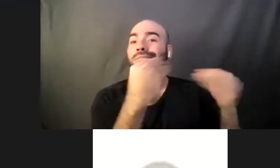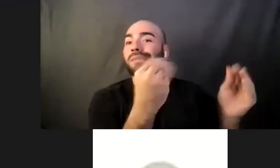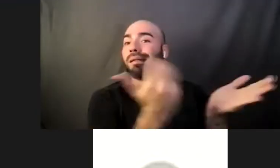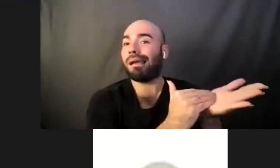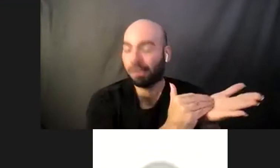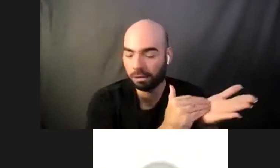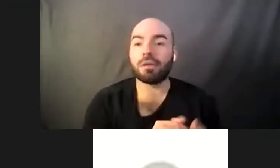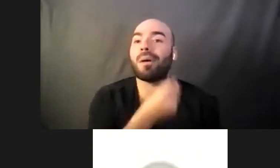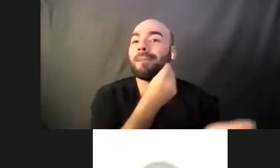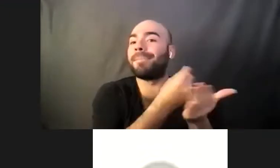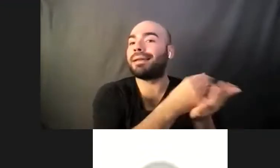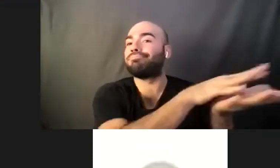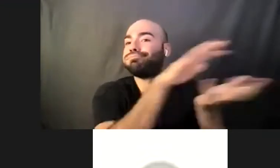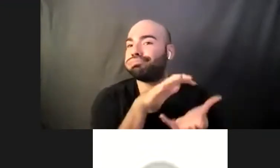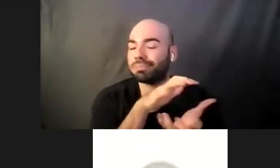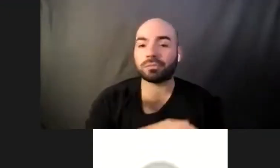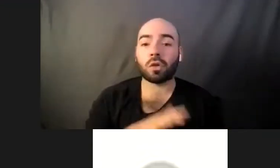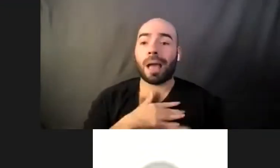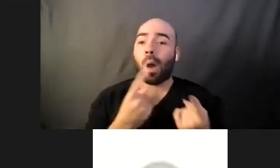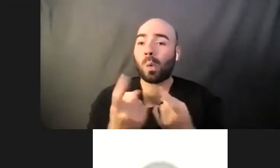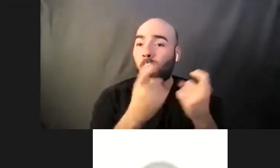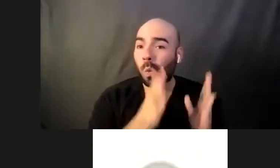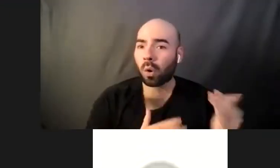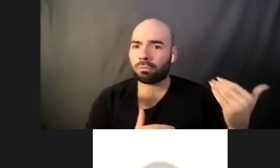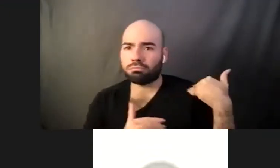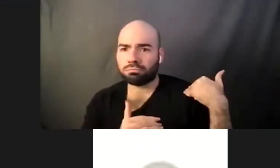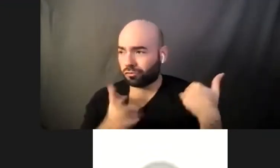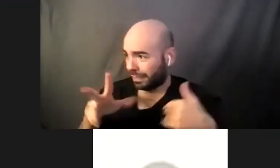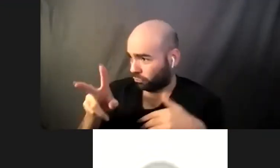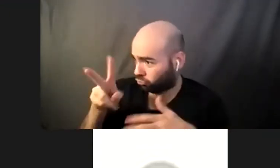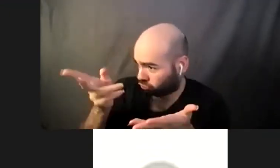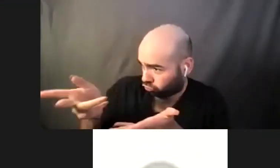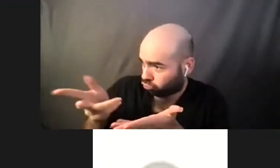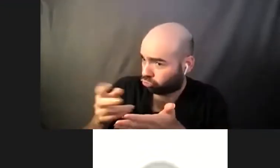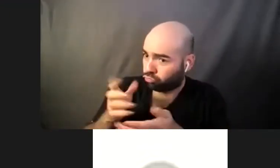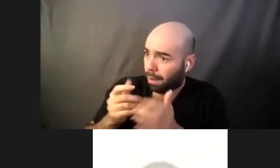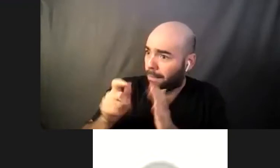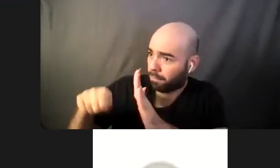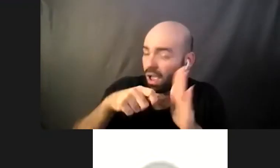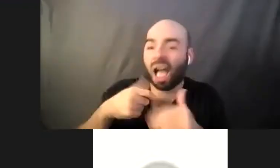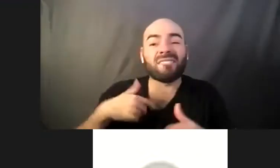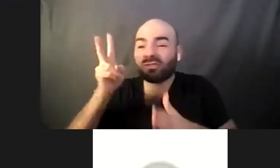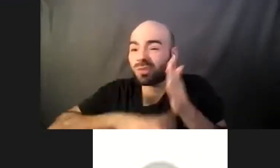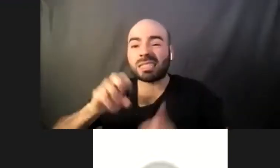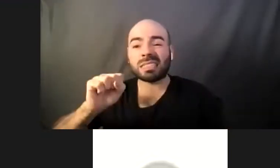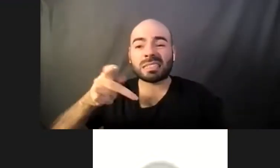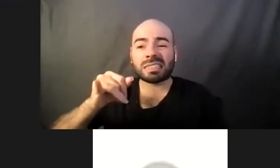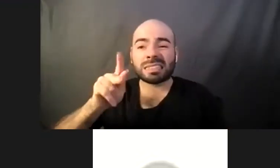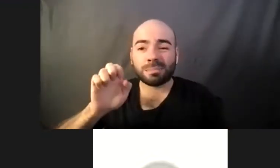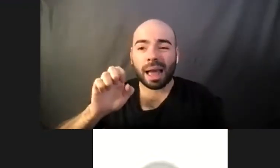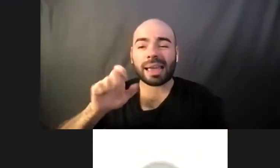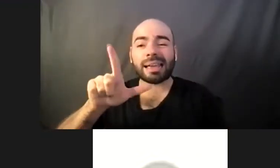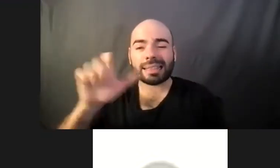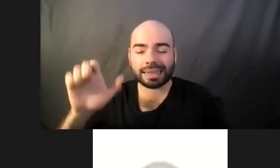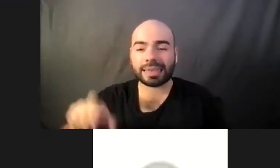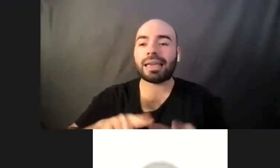So when my recruiter was like, had you ever thought about being a filmmaker? I had read Spike Lee's book, Martin Scorsese's book, Jane Campion's book. So